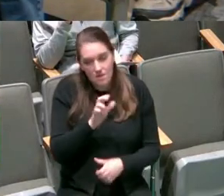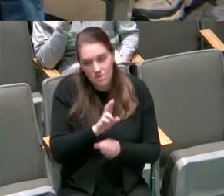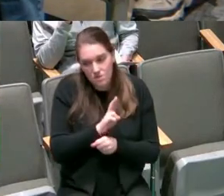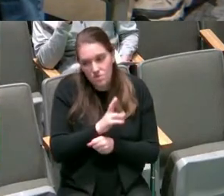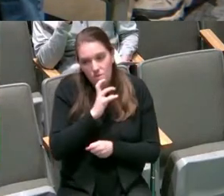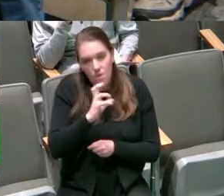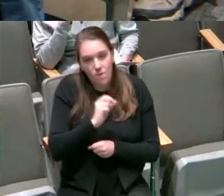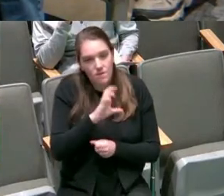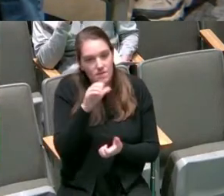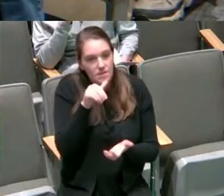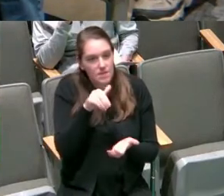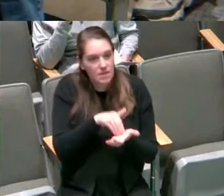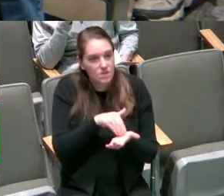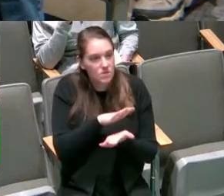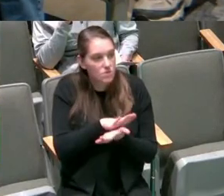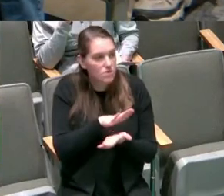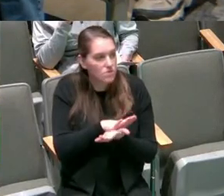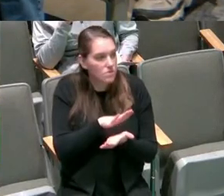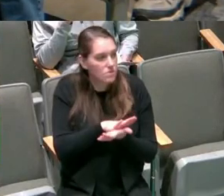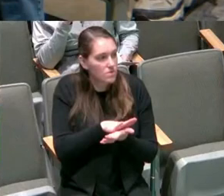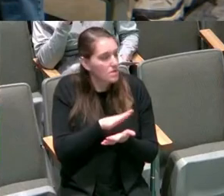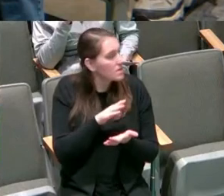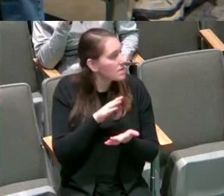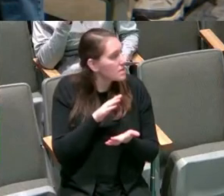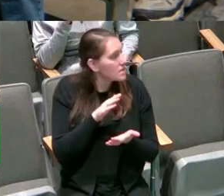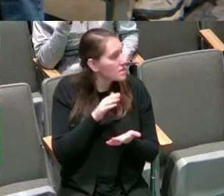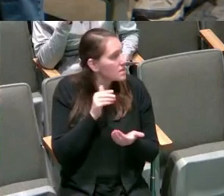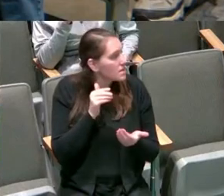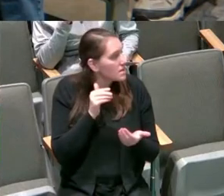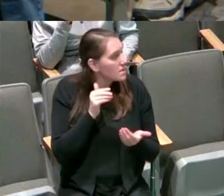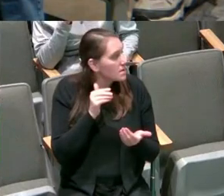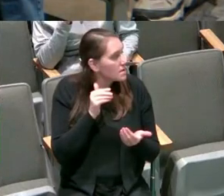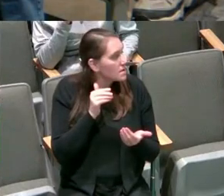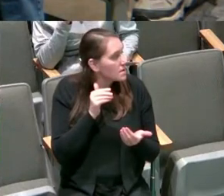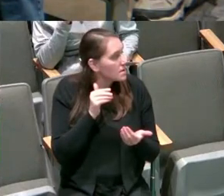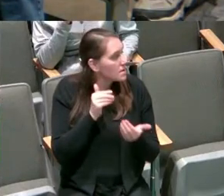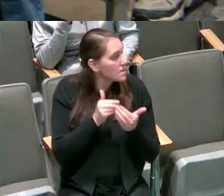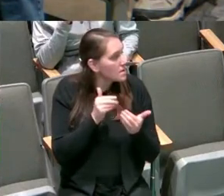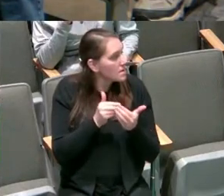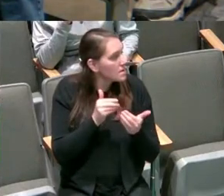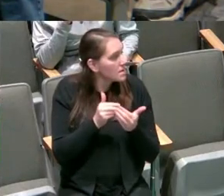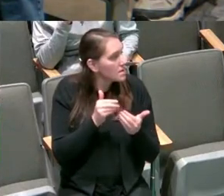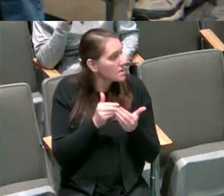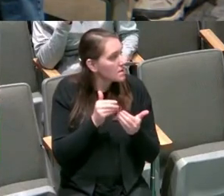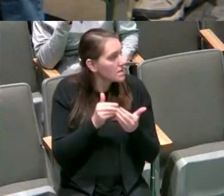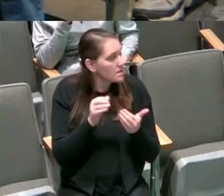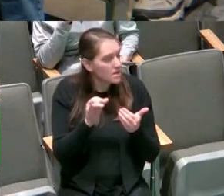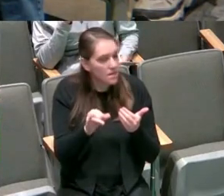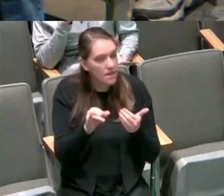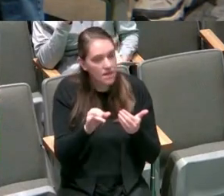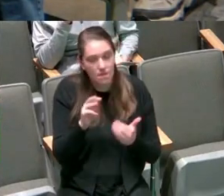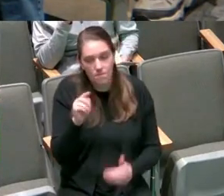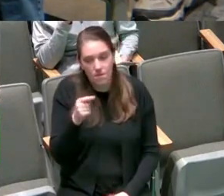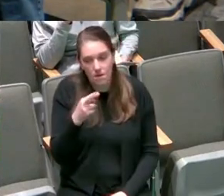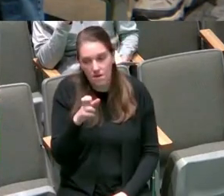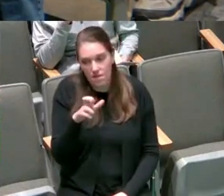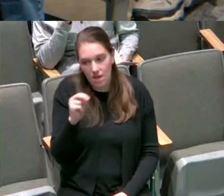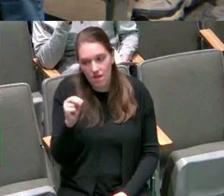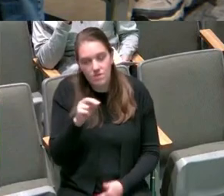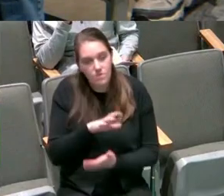at 11 Ash Street then near the hobbins uh the marathon